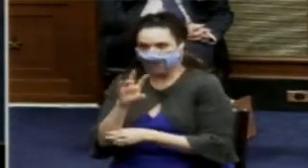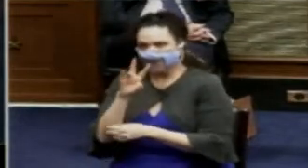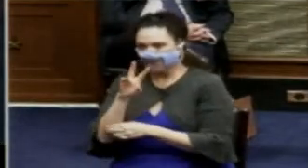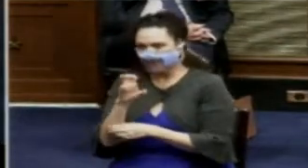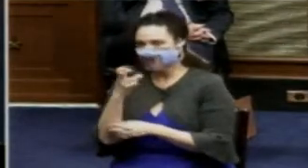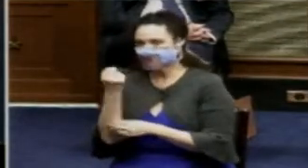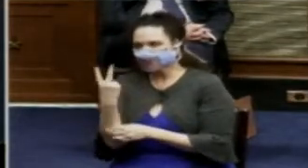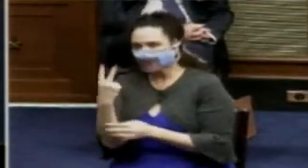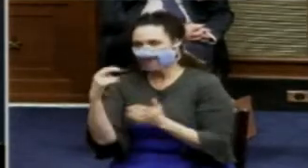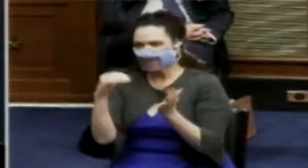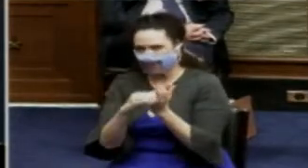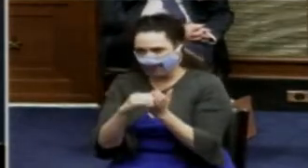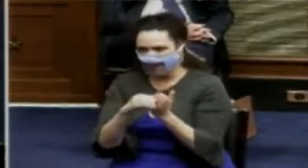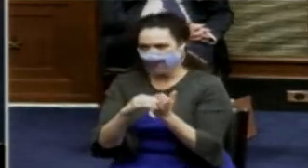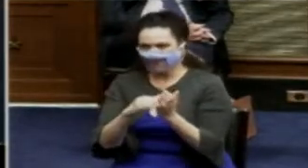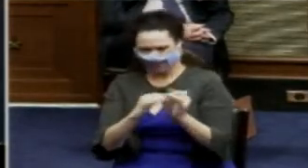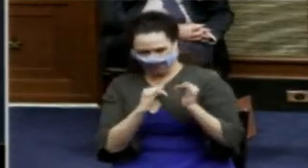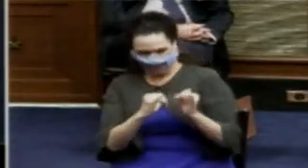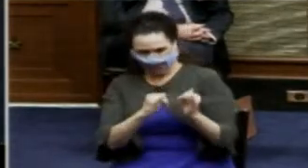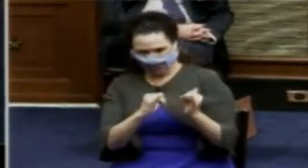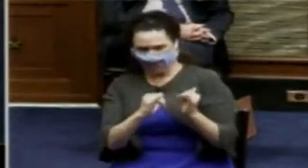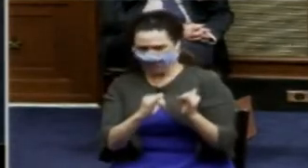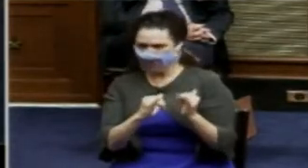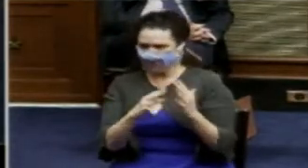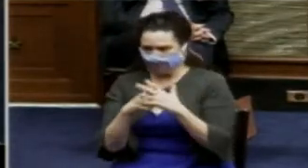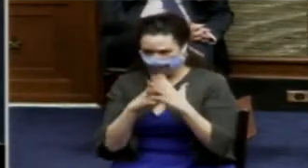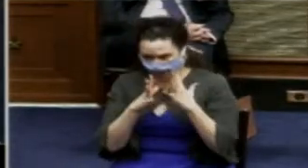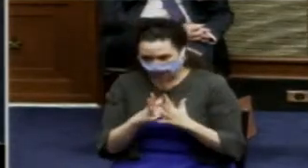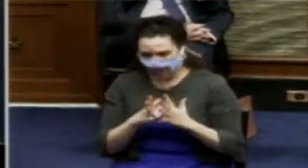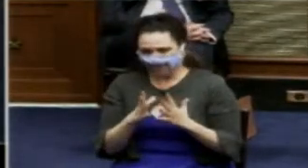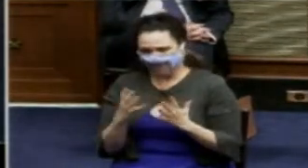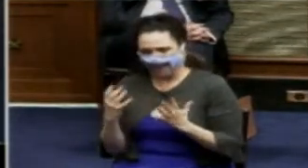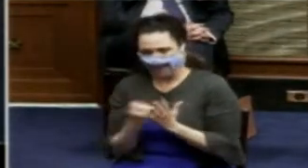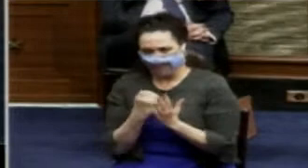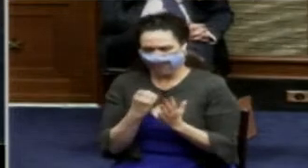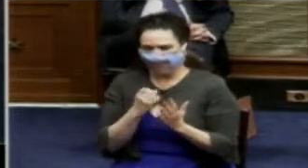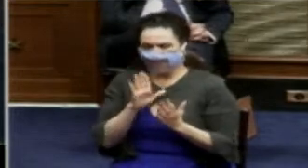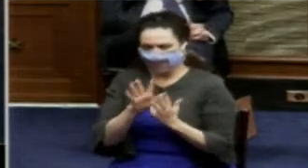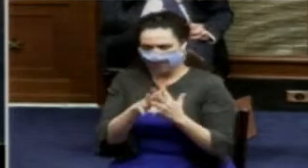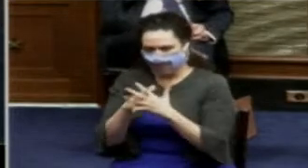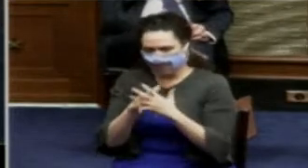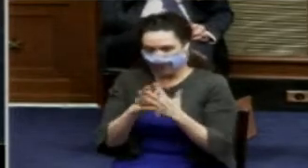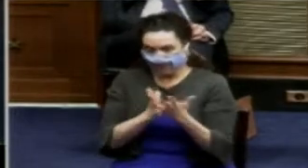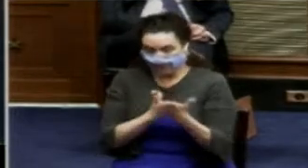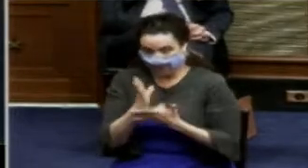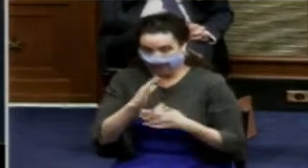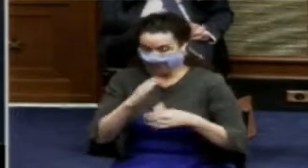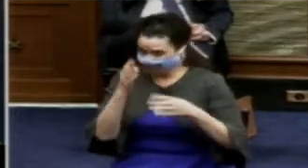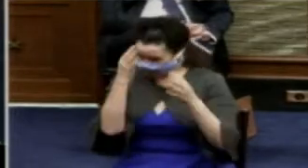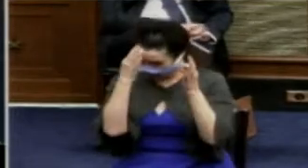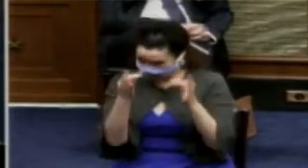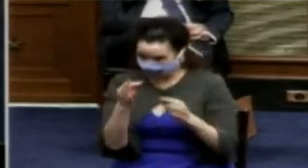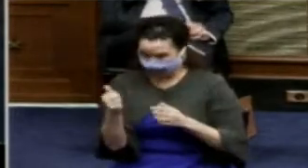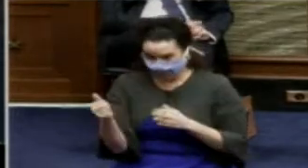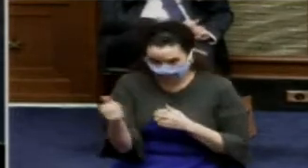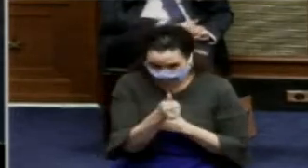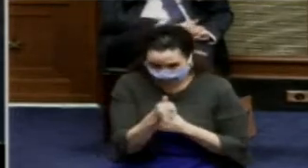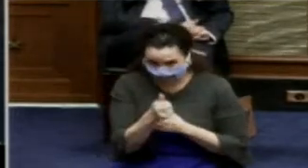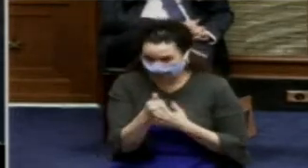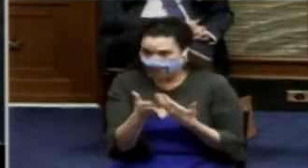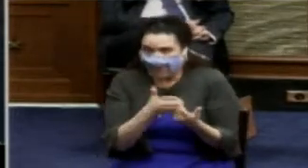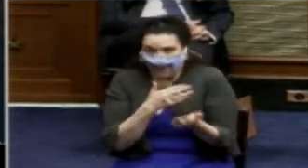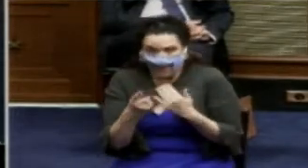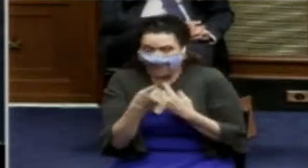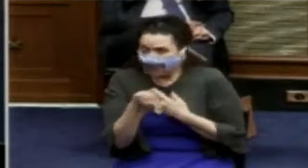their American right to make their choice any way they wish in a free election that empowers